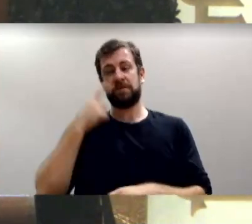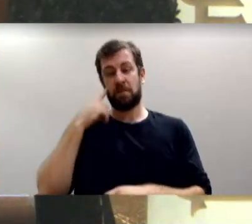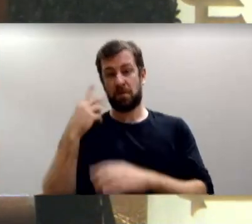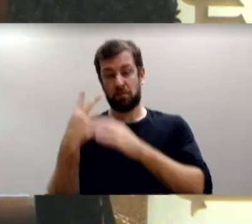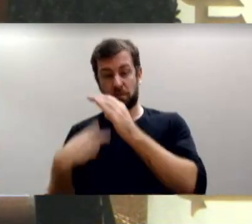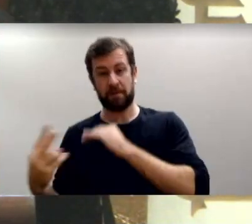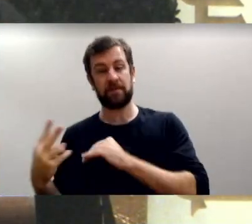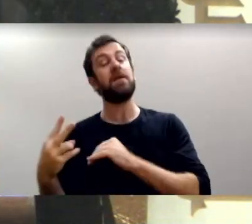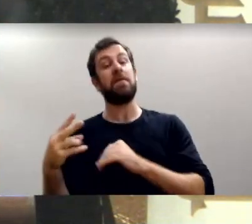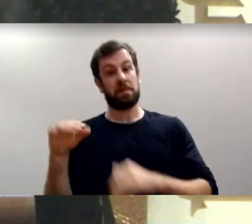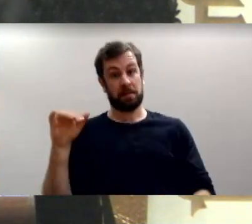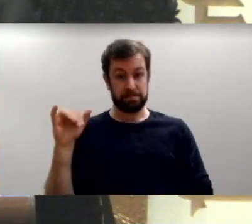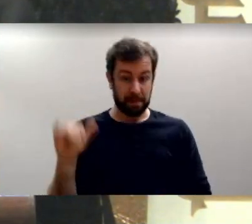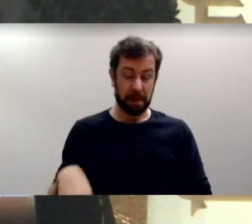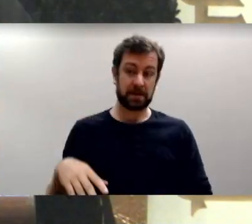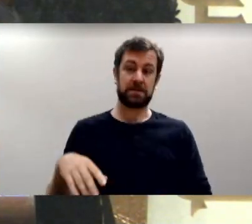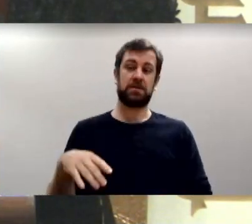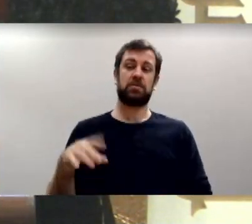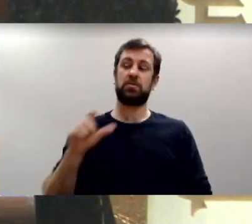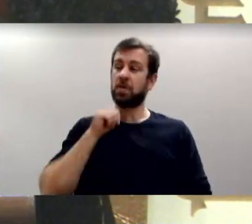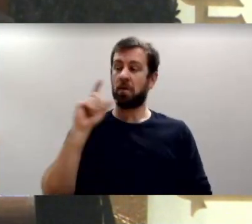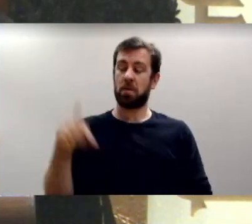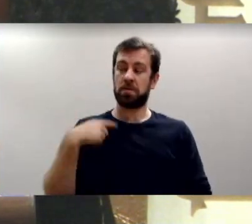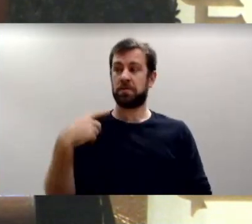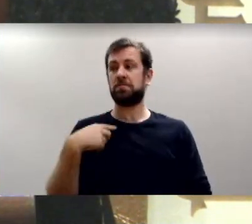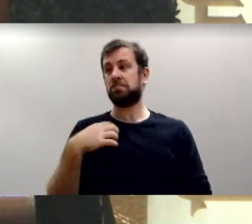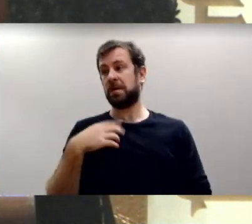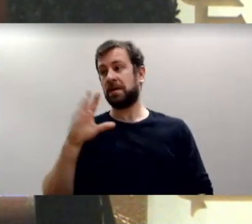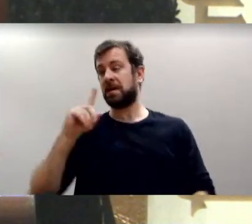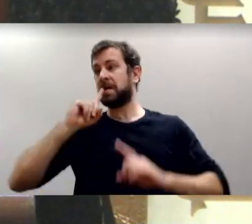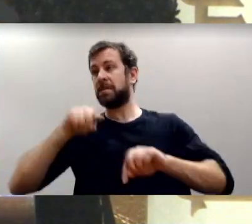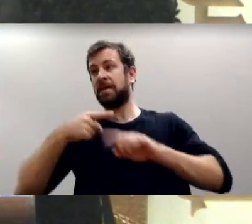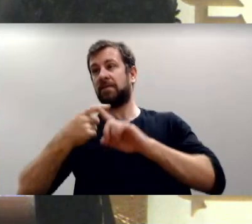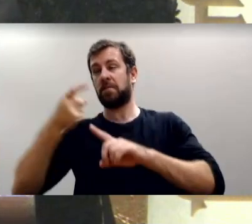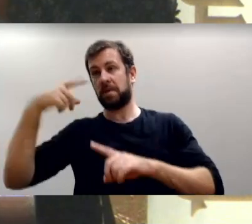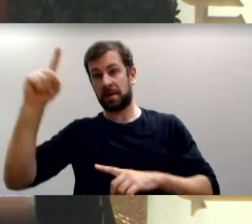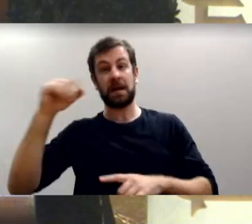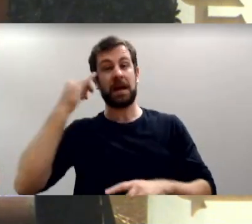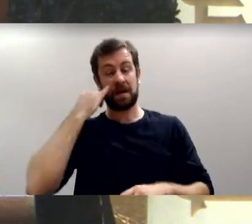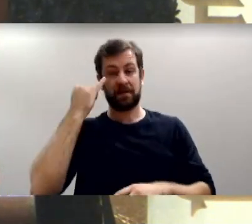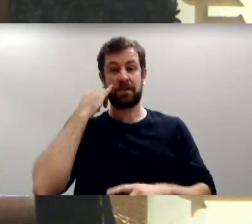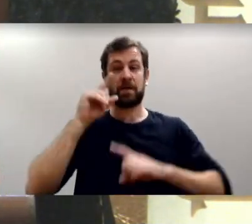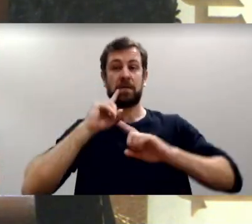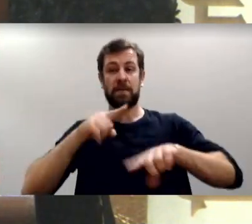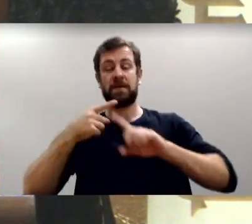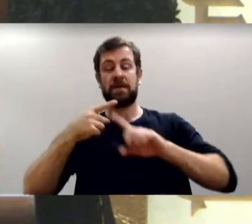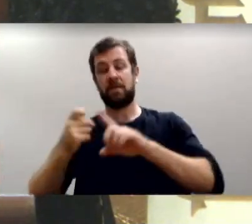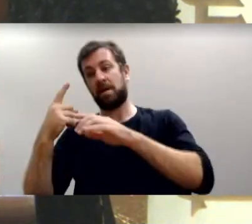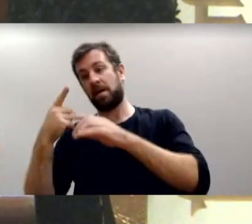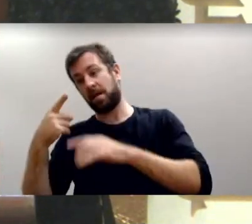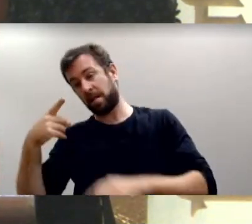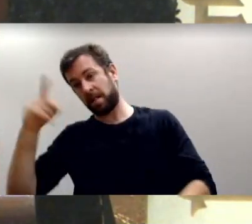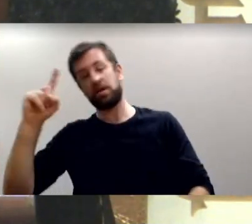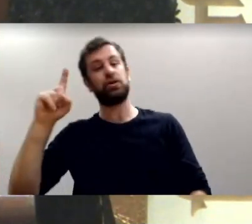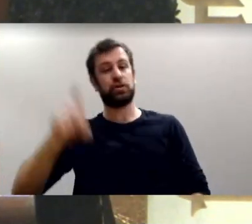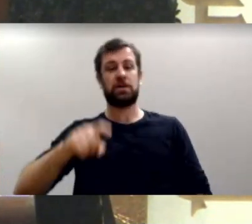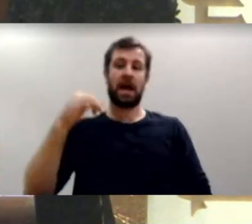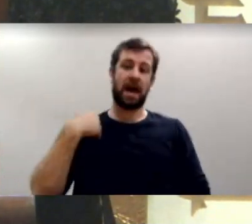and it was not necessarily the command of Allah, if it was the command of Allah, there should be an ayat.